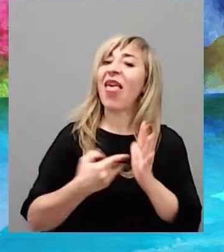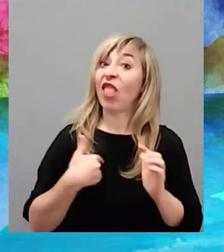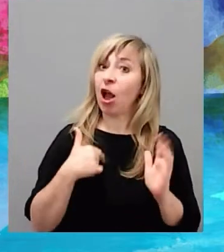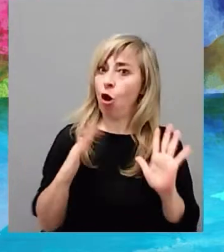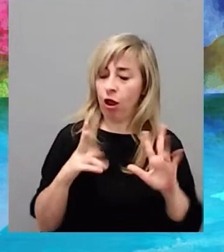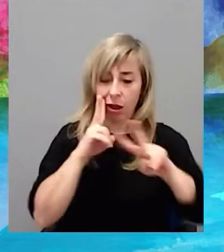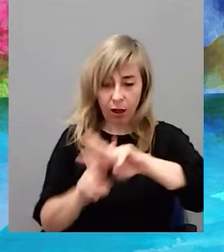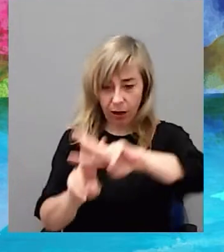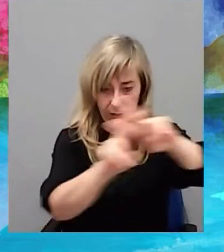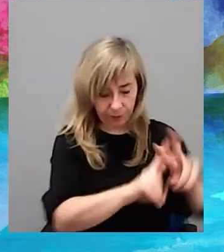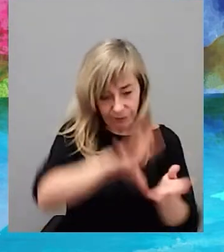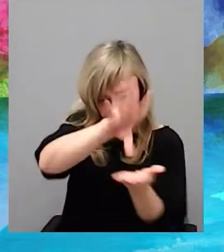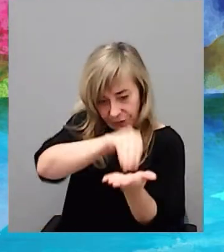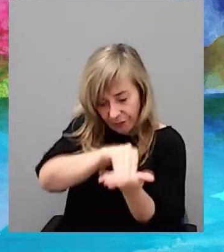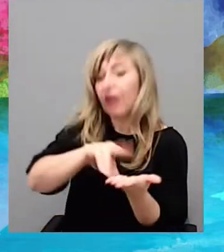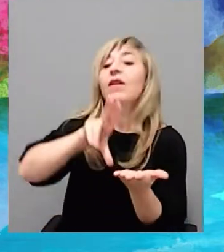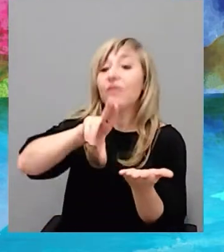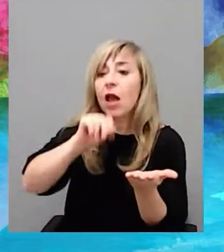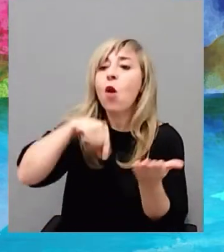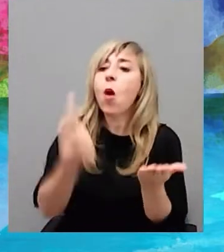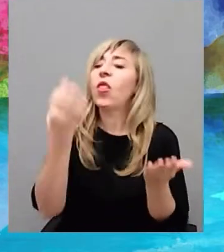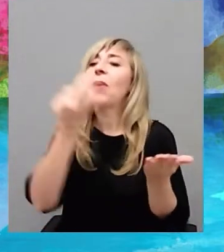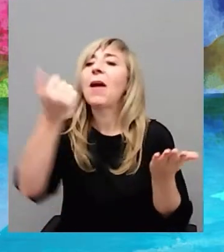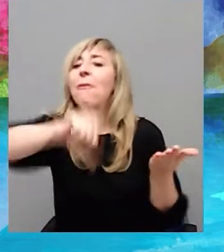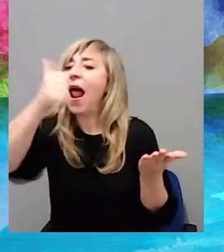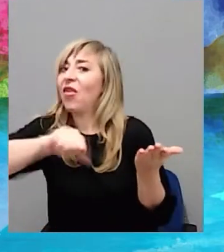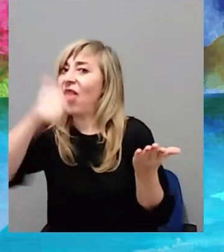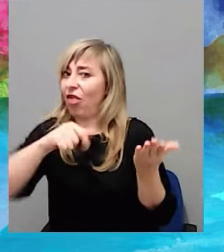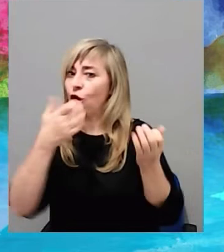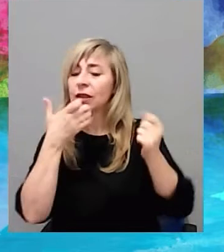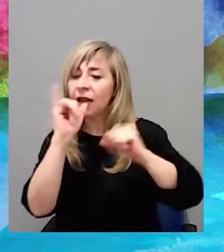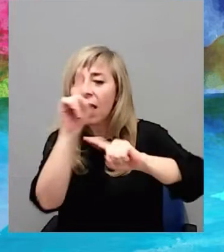team needs to validate these incidents